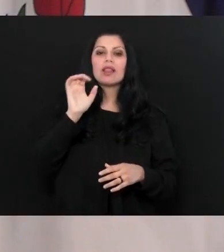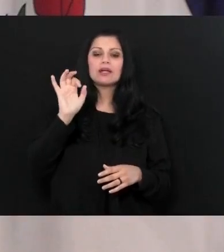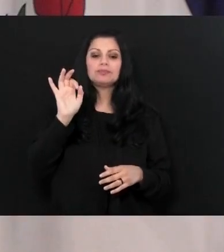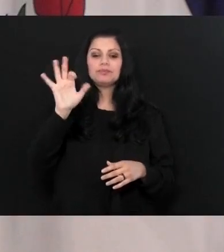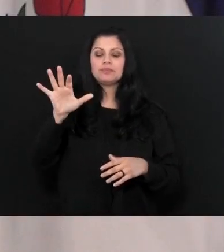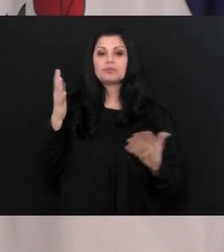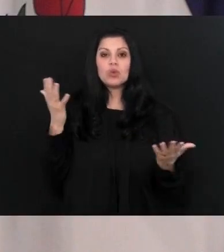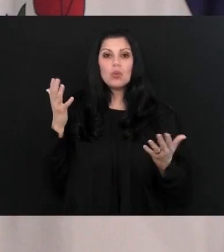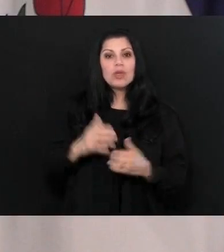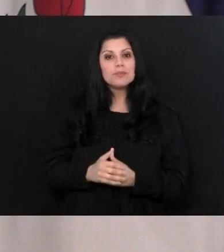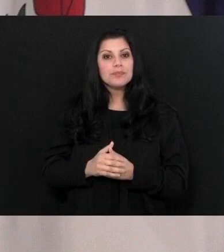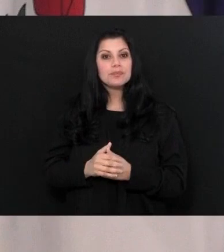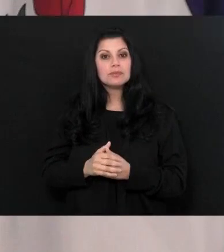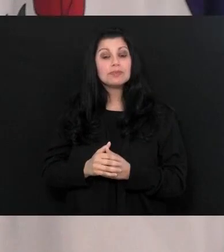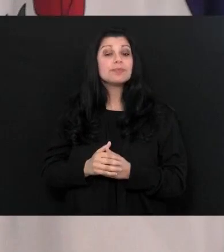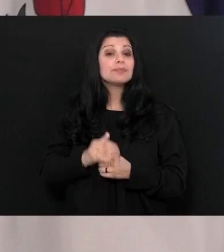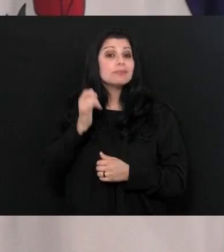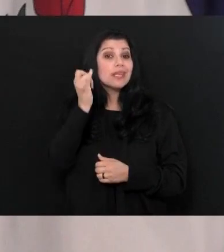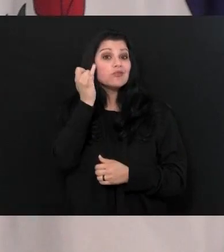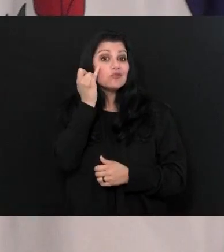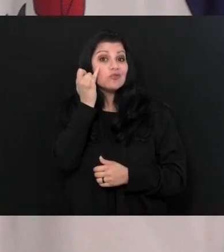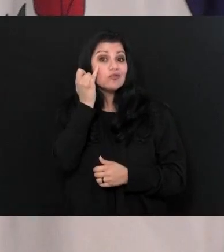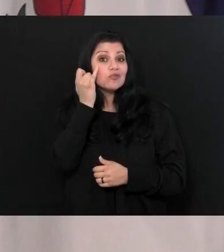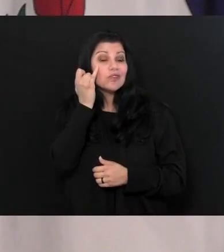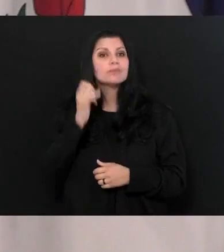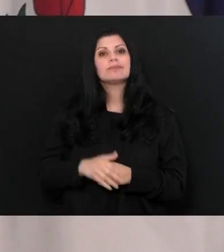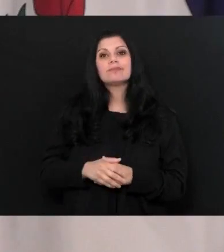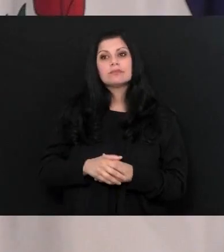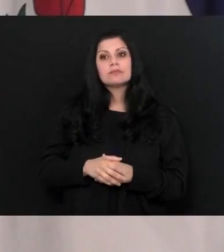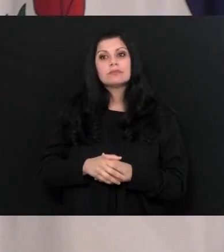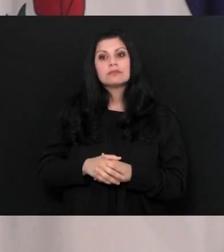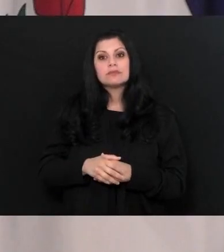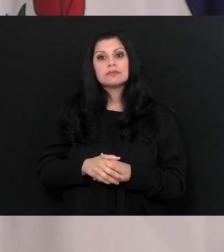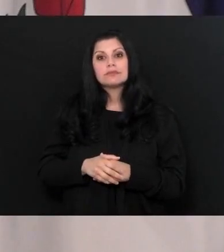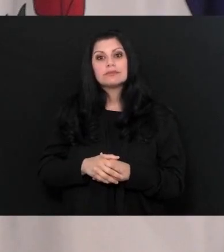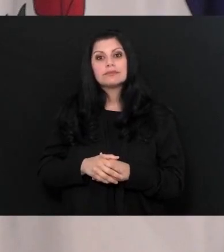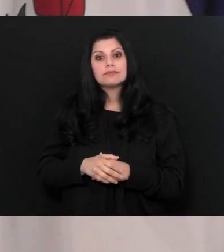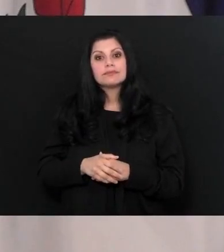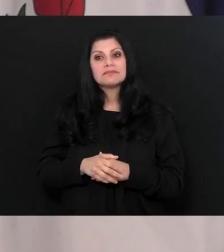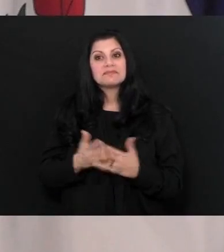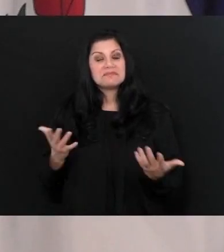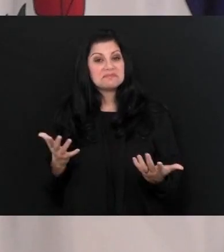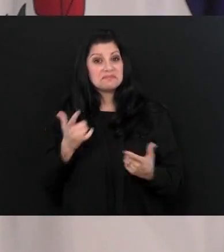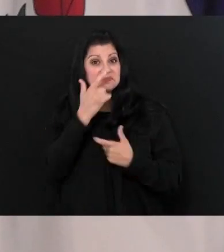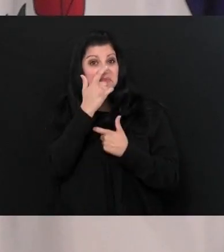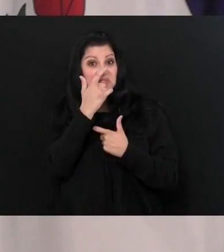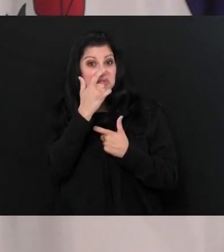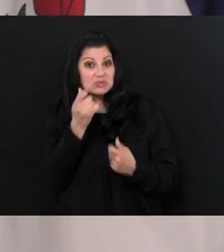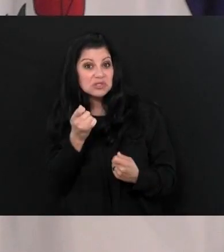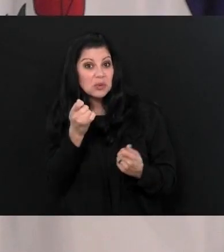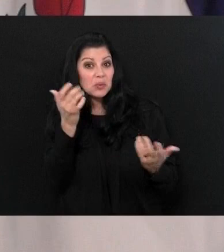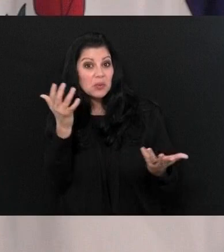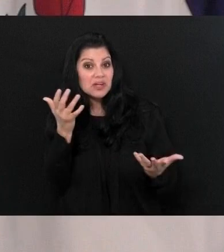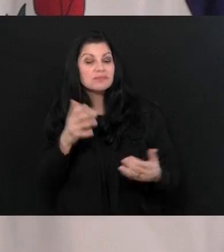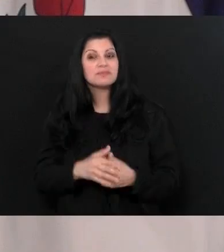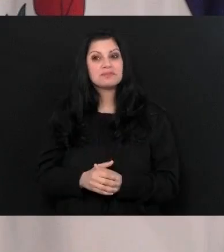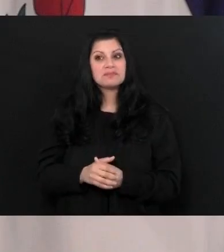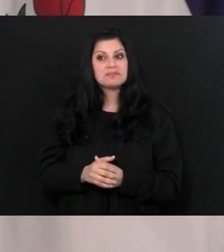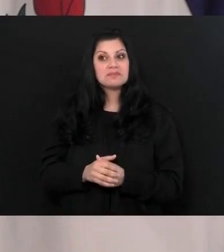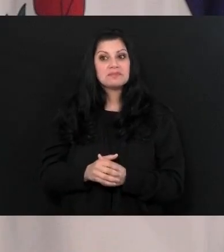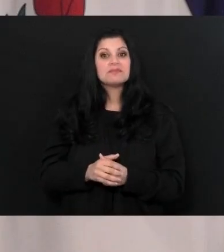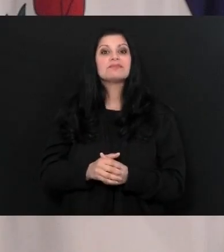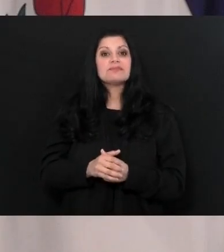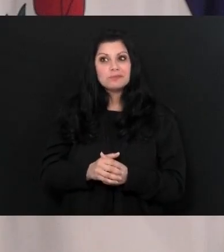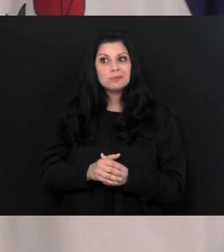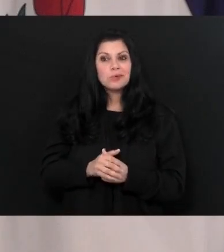is, if I mean, isn't it awfully coincidental that it's done 3 or 4 weeks